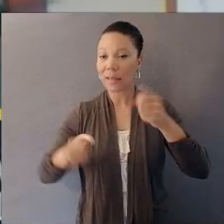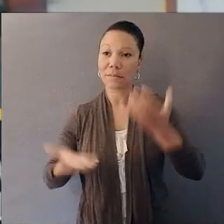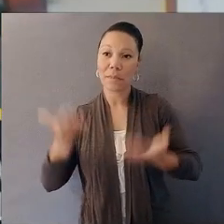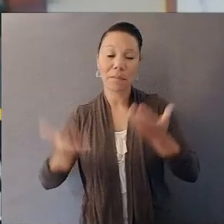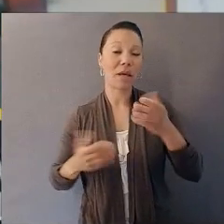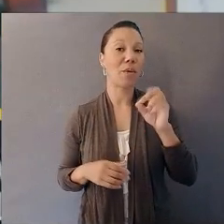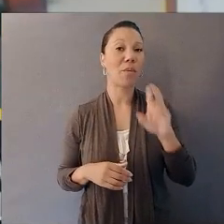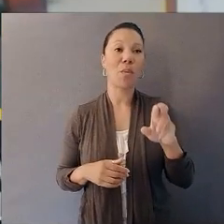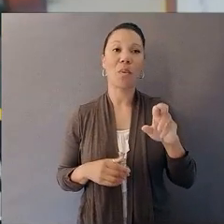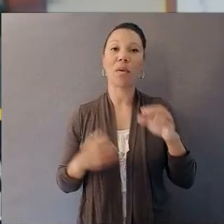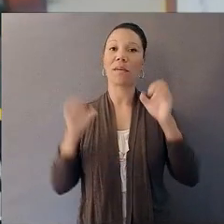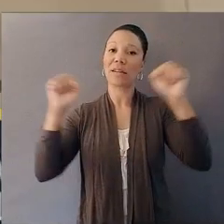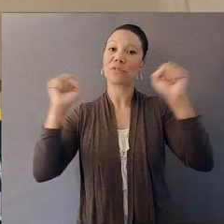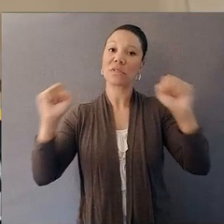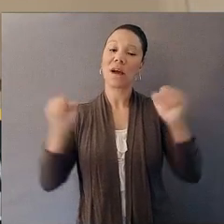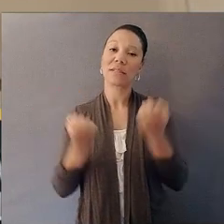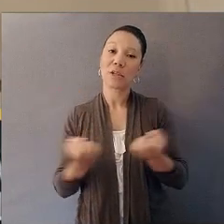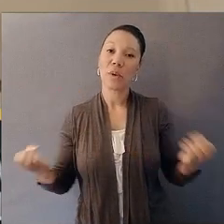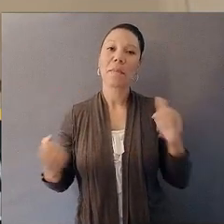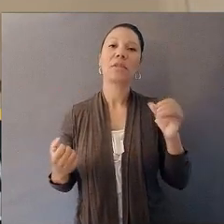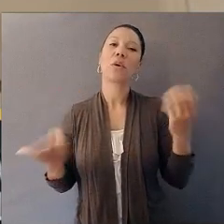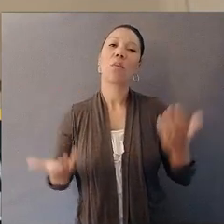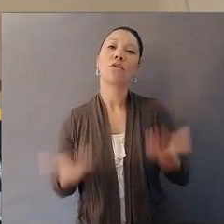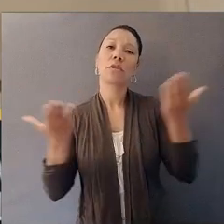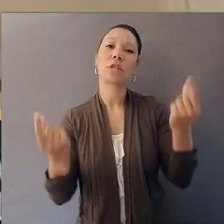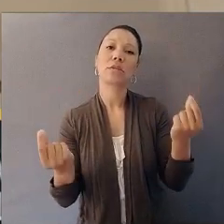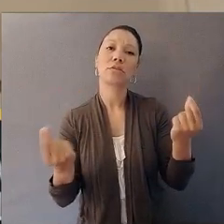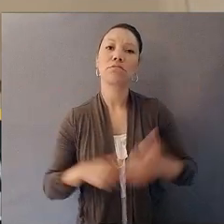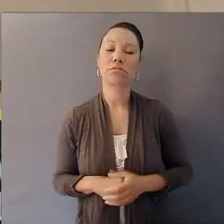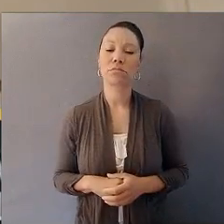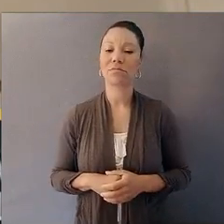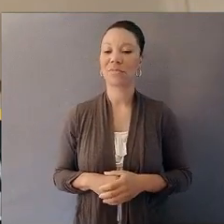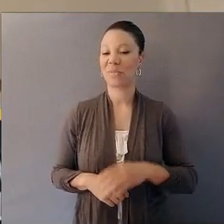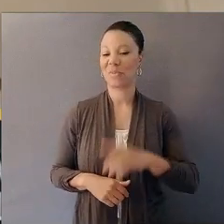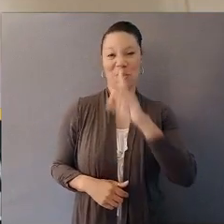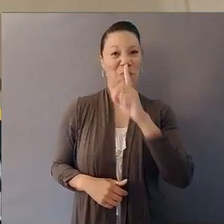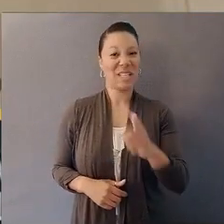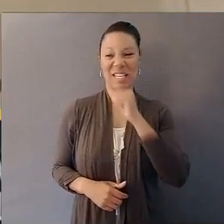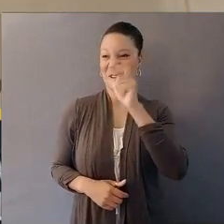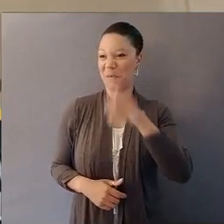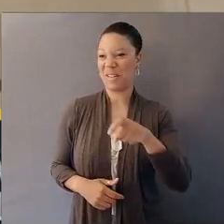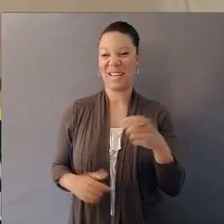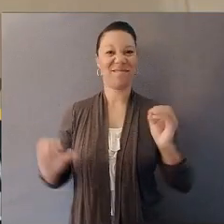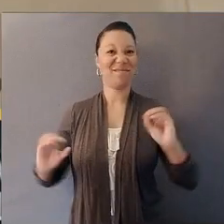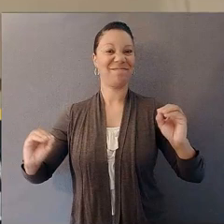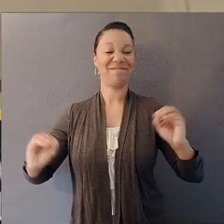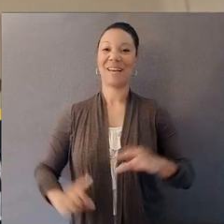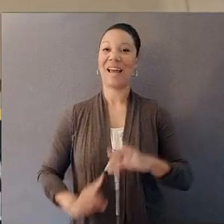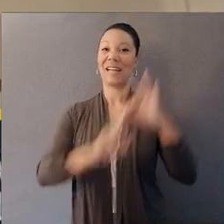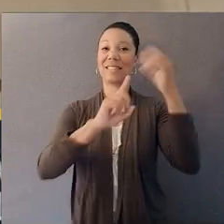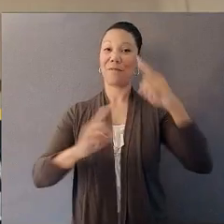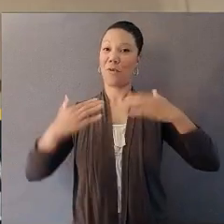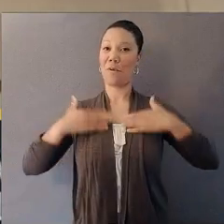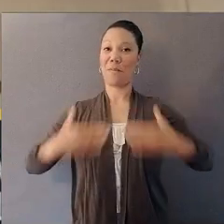do you recommend for that? So you actually don't need anything at all other than just your body weight.